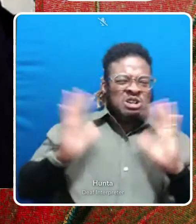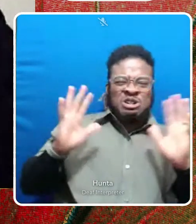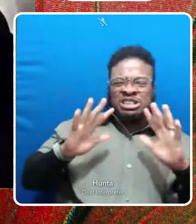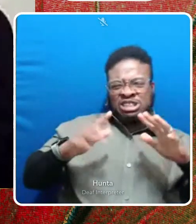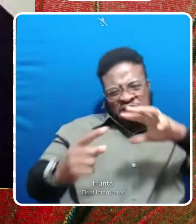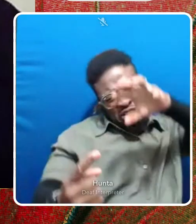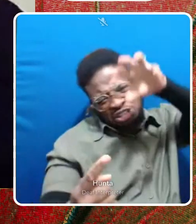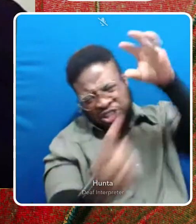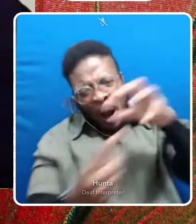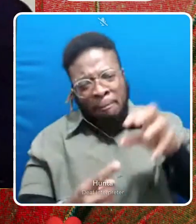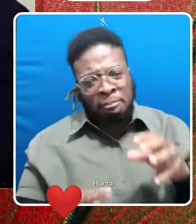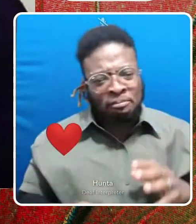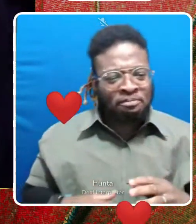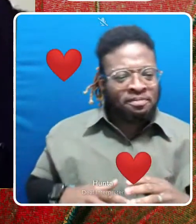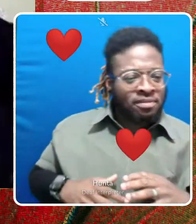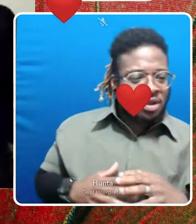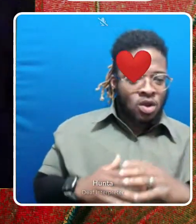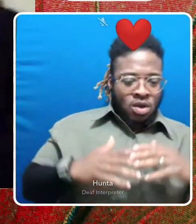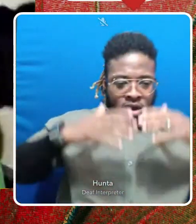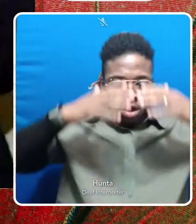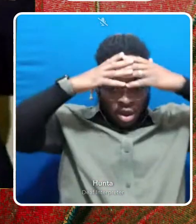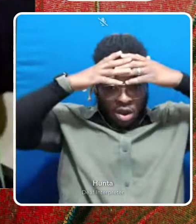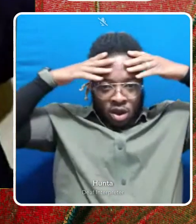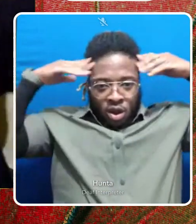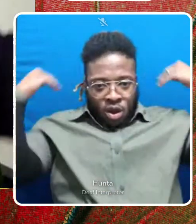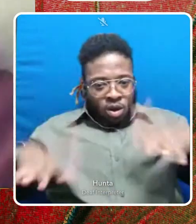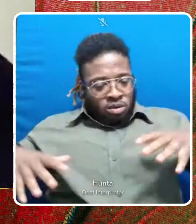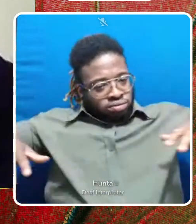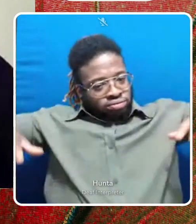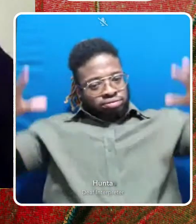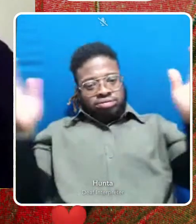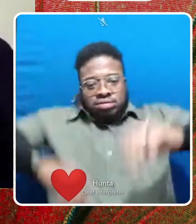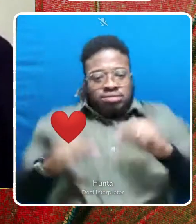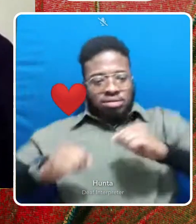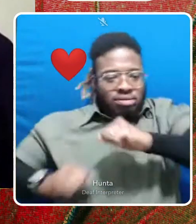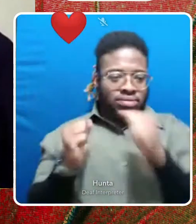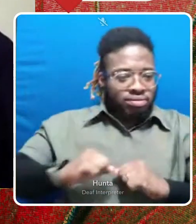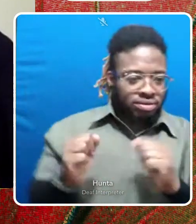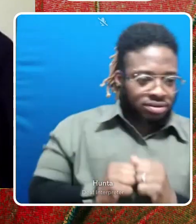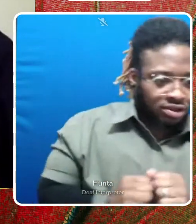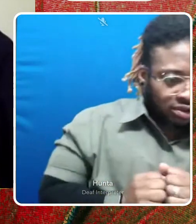whew, that's the calibration poet. Are you all ready for a poetry slam, yo?